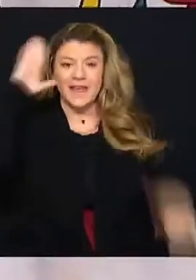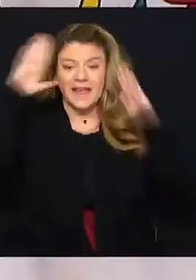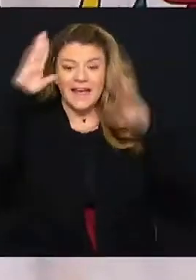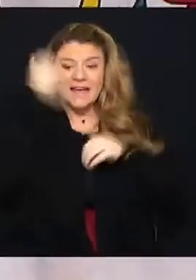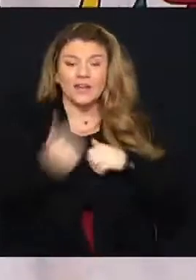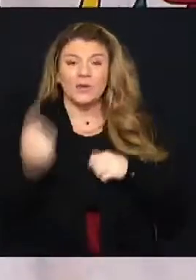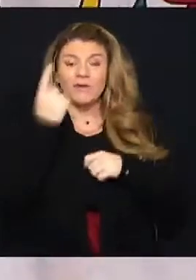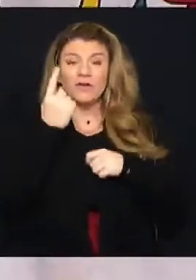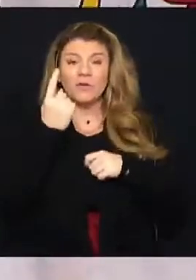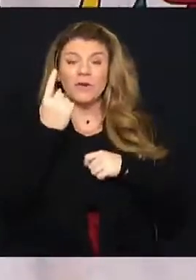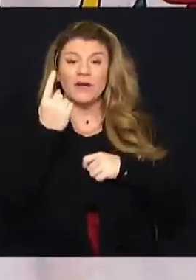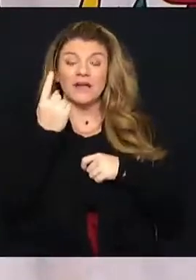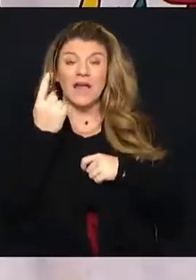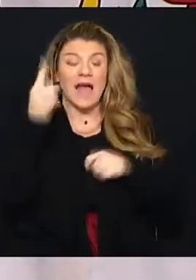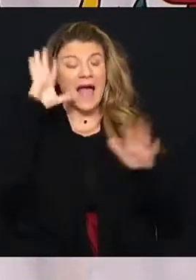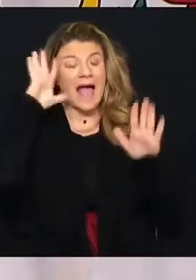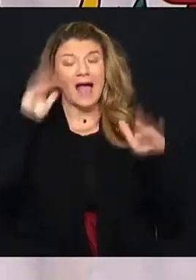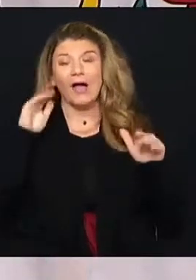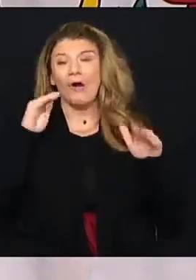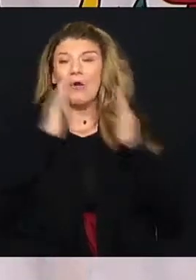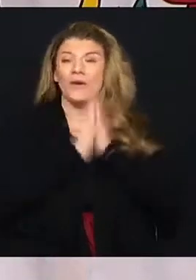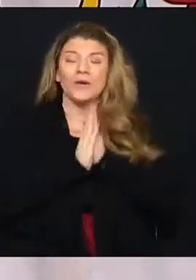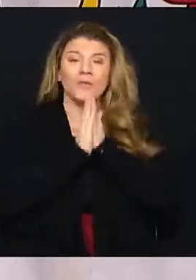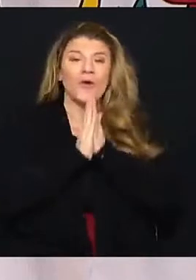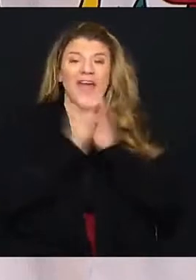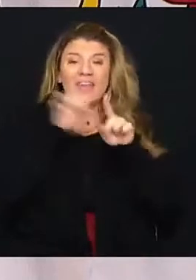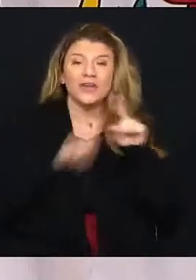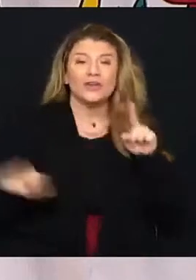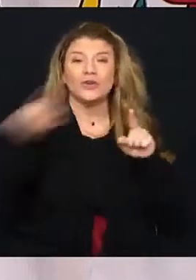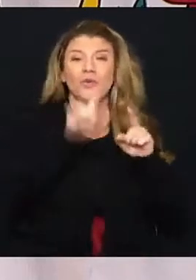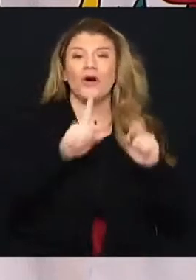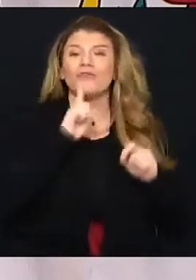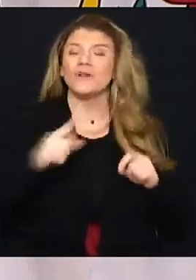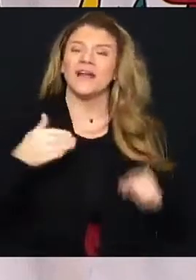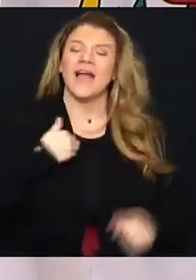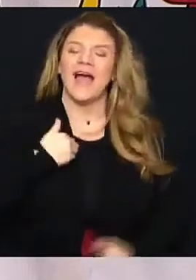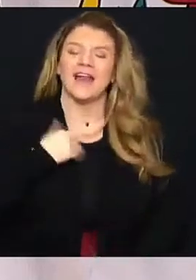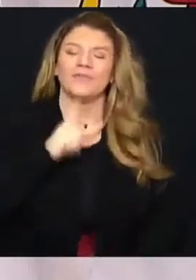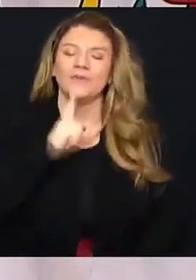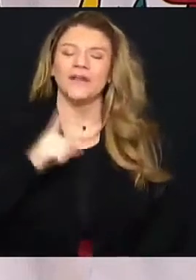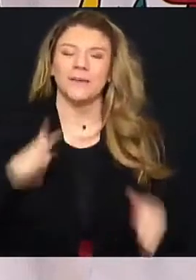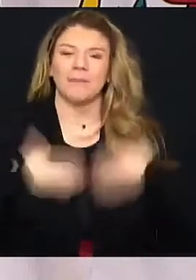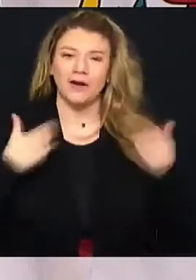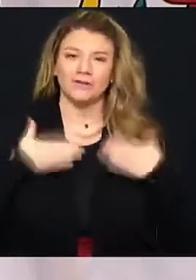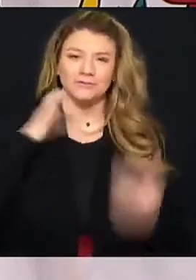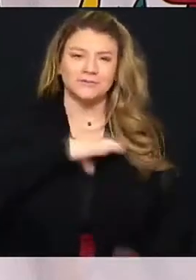Hello, everyone. I hope and pray that everyone had a really Merry Christmas.